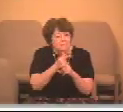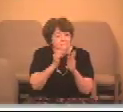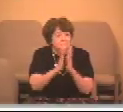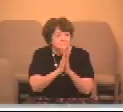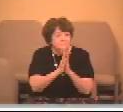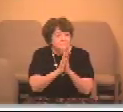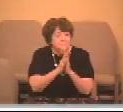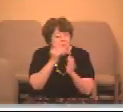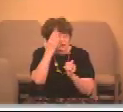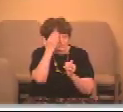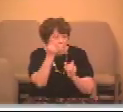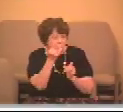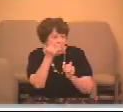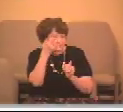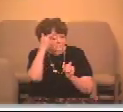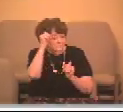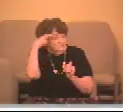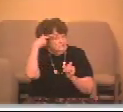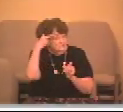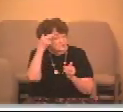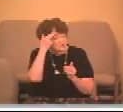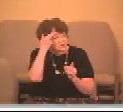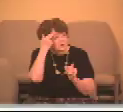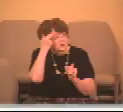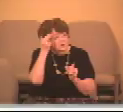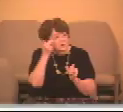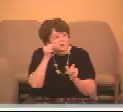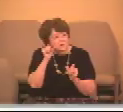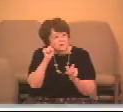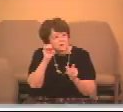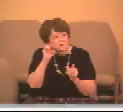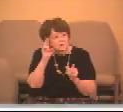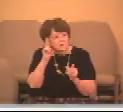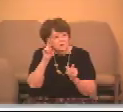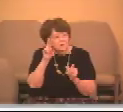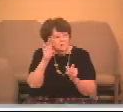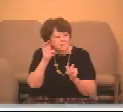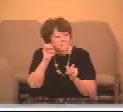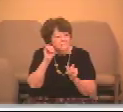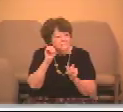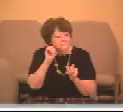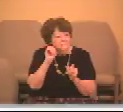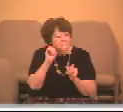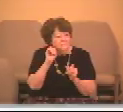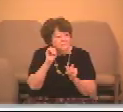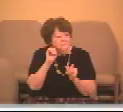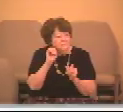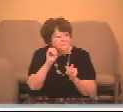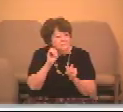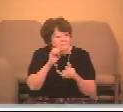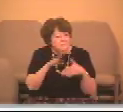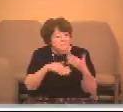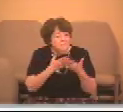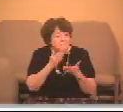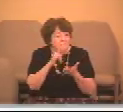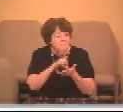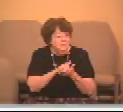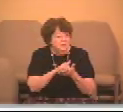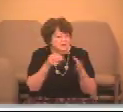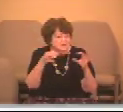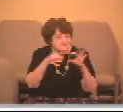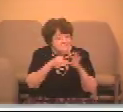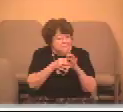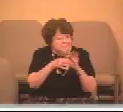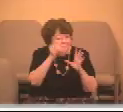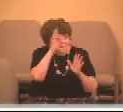Paul knew that the source of being able to be hopeful and joyful and patient is the connection to